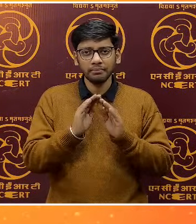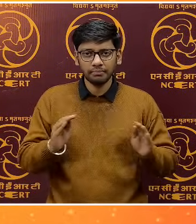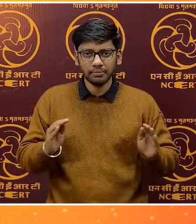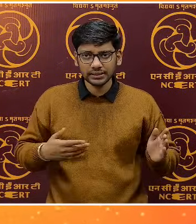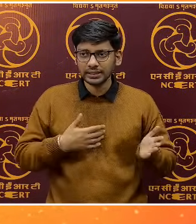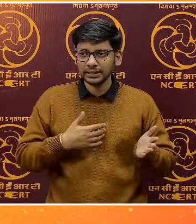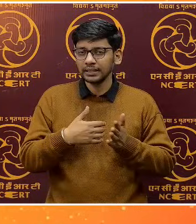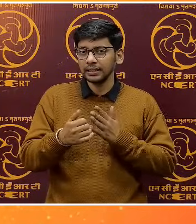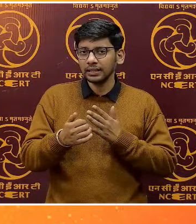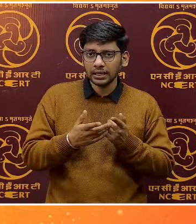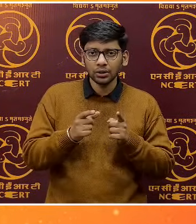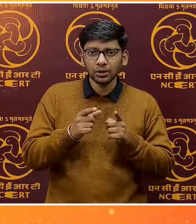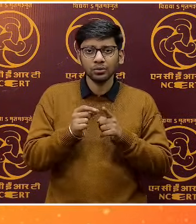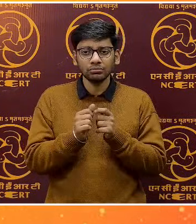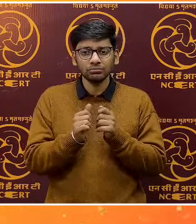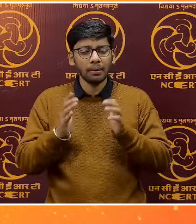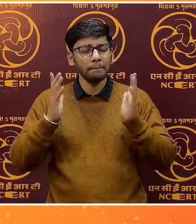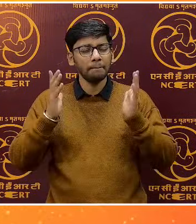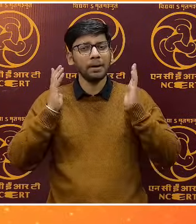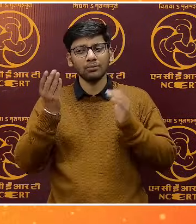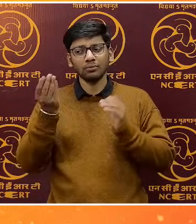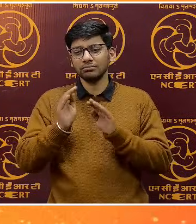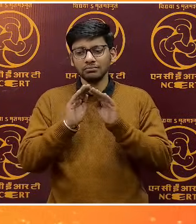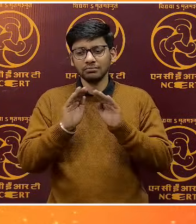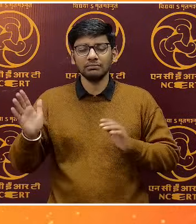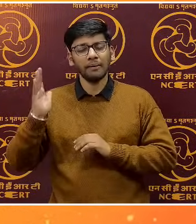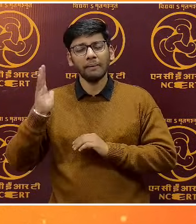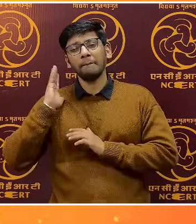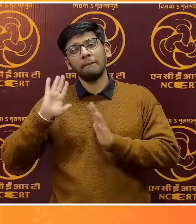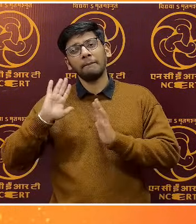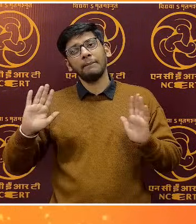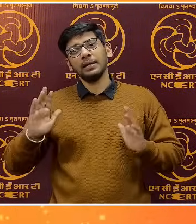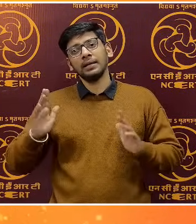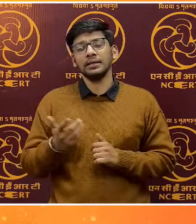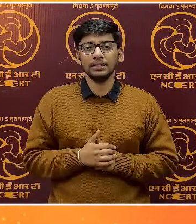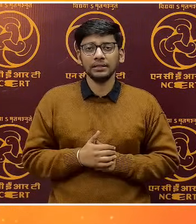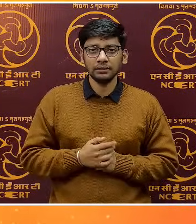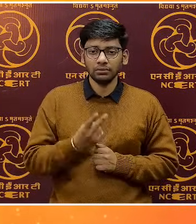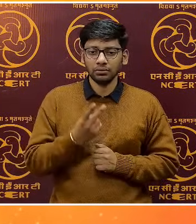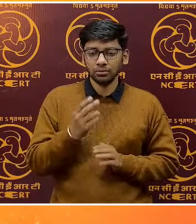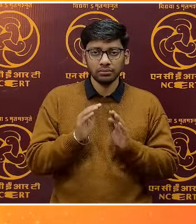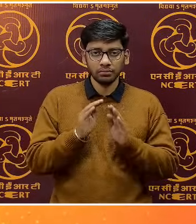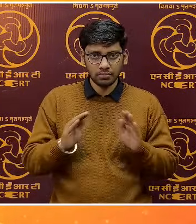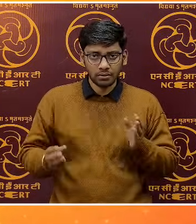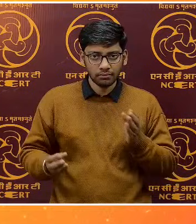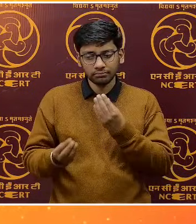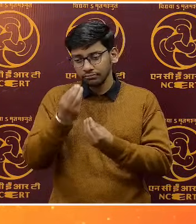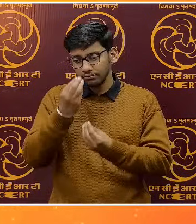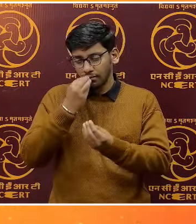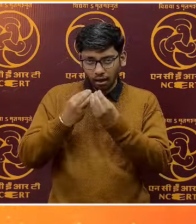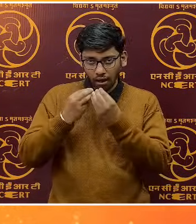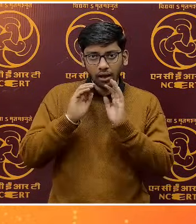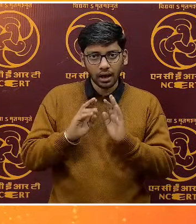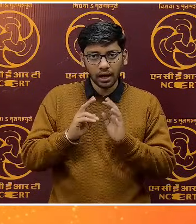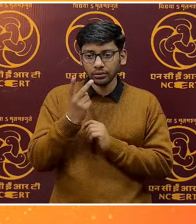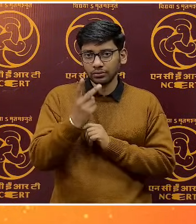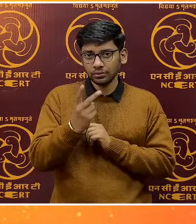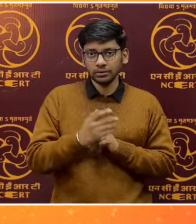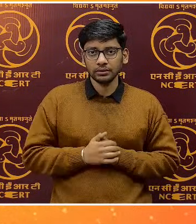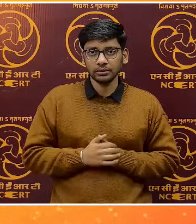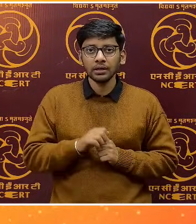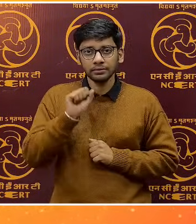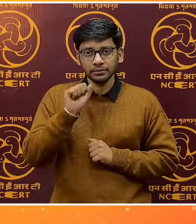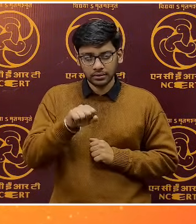you guess what activity they are So doing? I can see two students eating, Yes, yes, yes, yes,